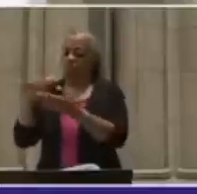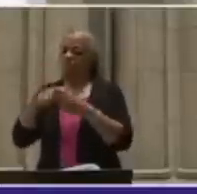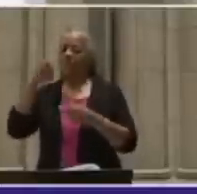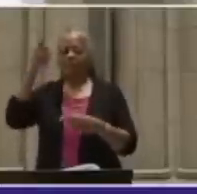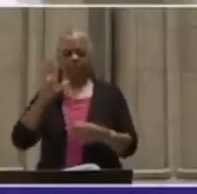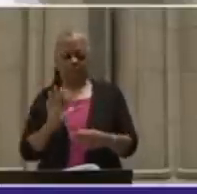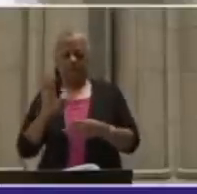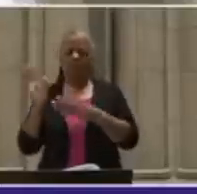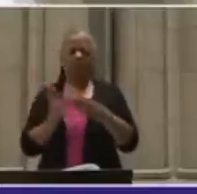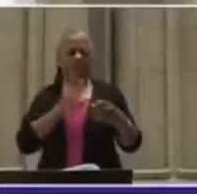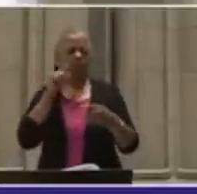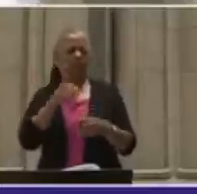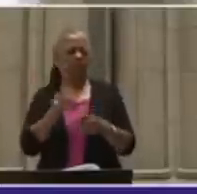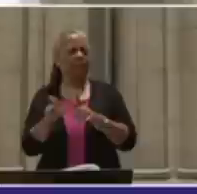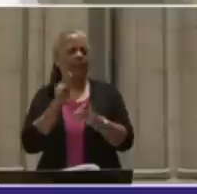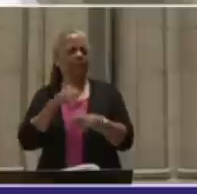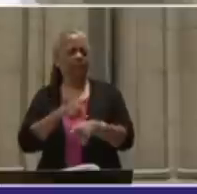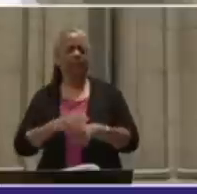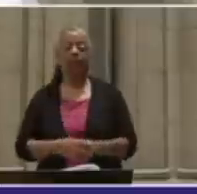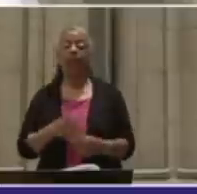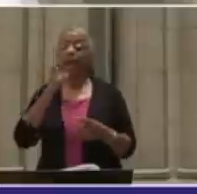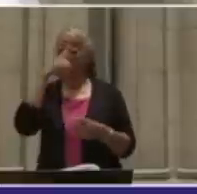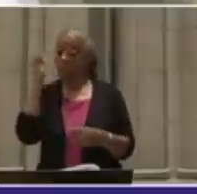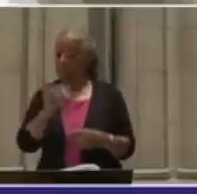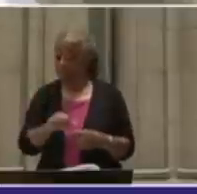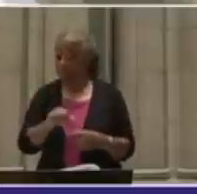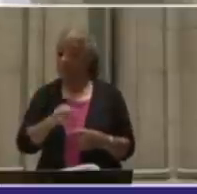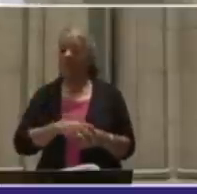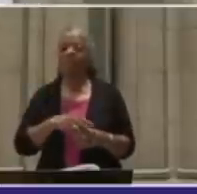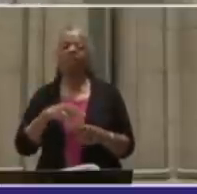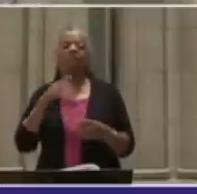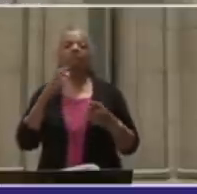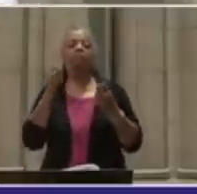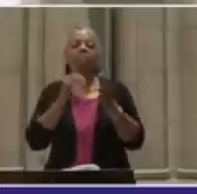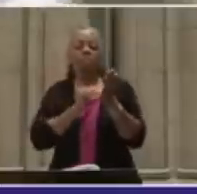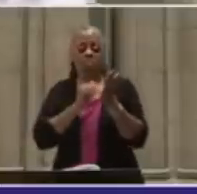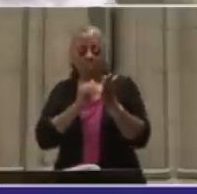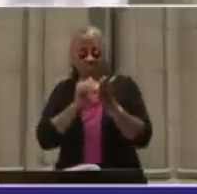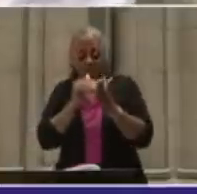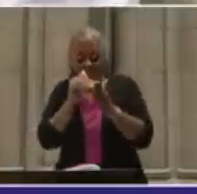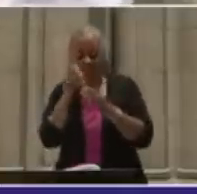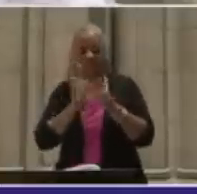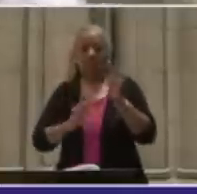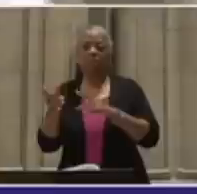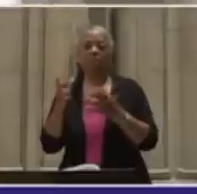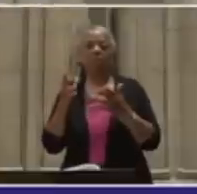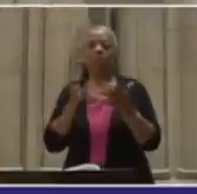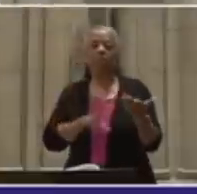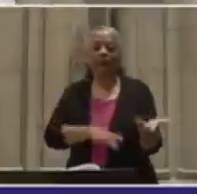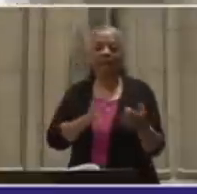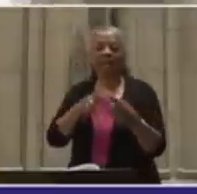intended it and made it like this. And because of this, untold millions died in the